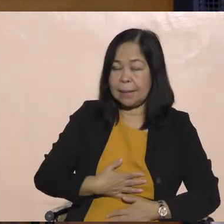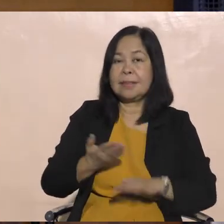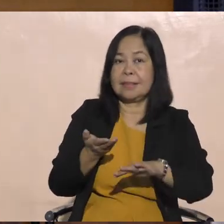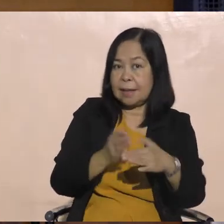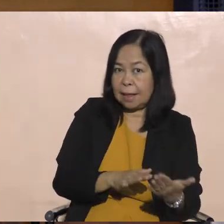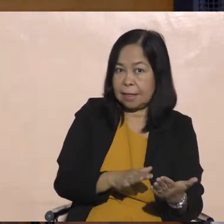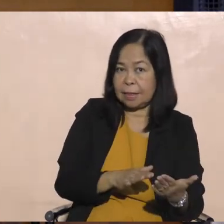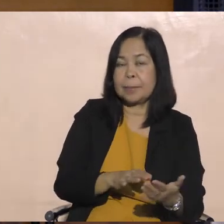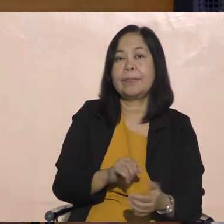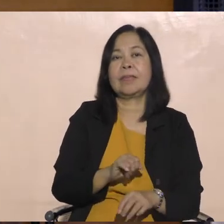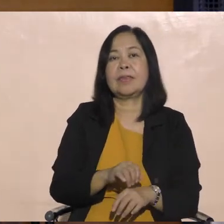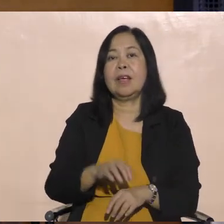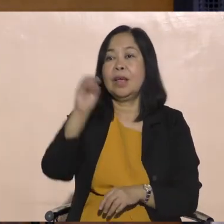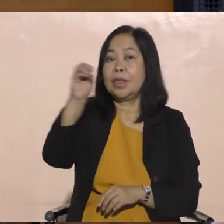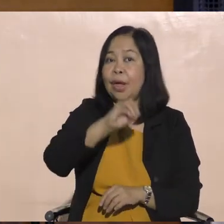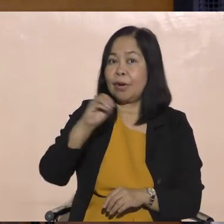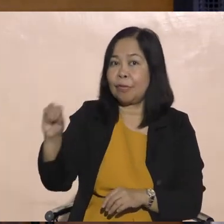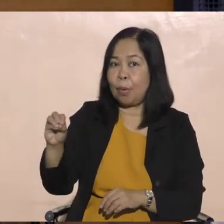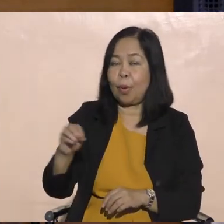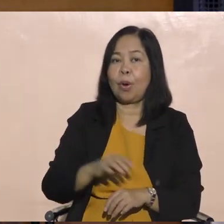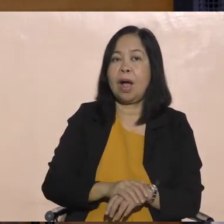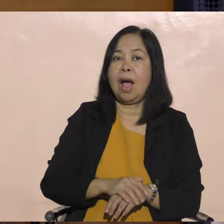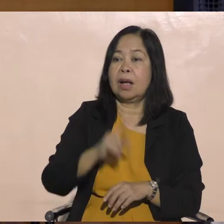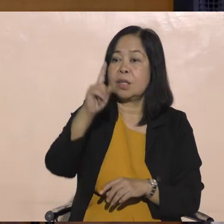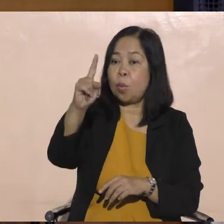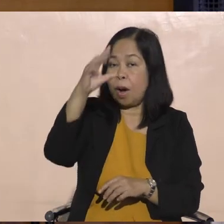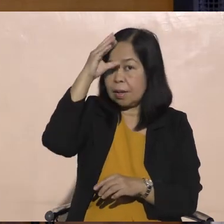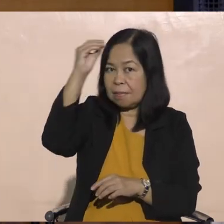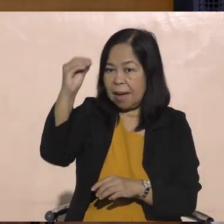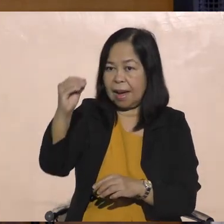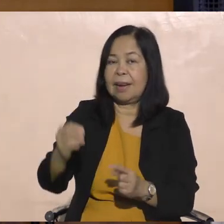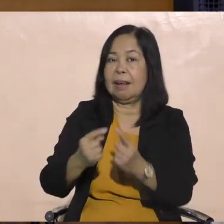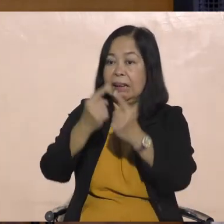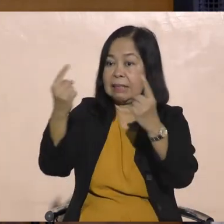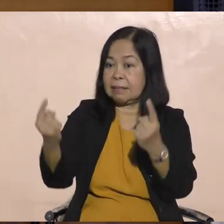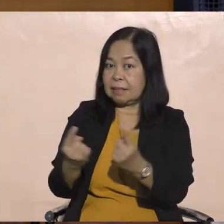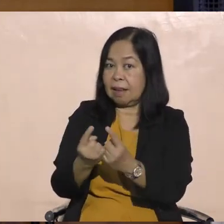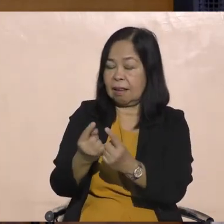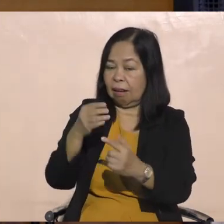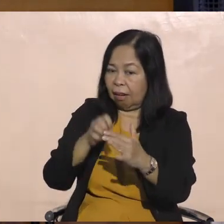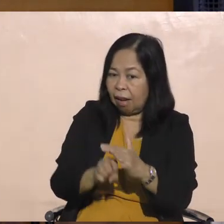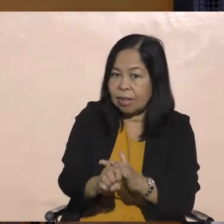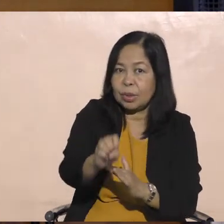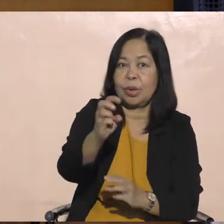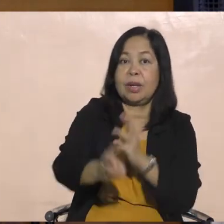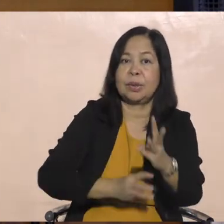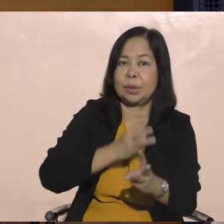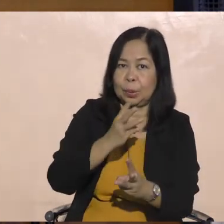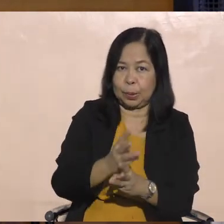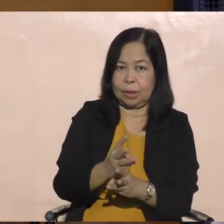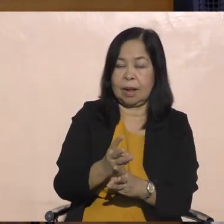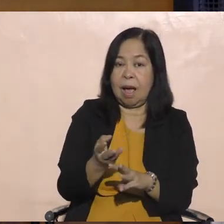James Version says, therefore, just as through one man sin entered the world and death through